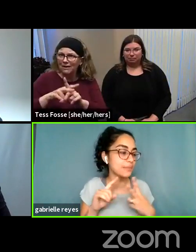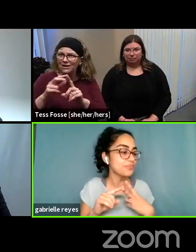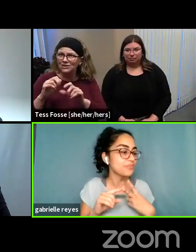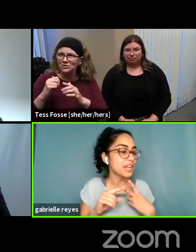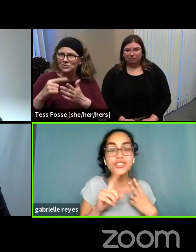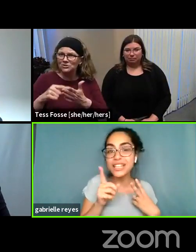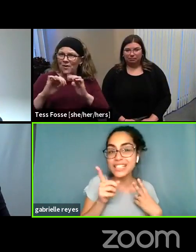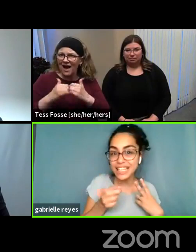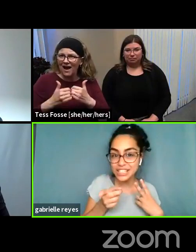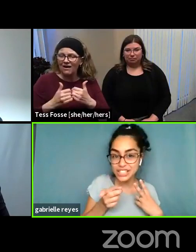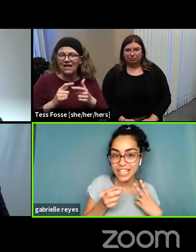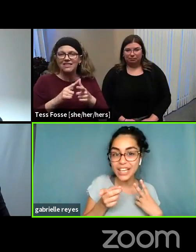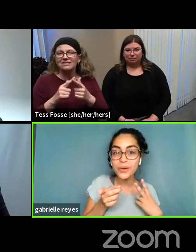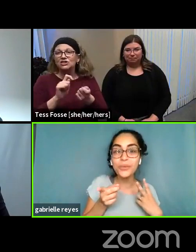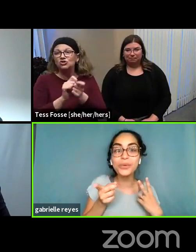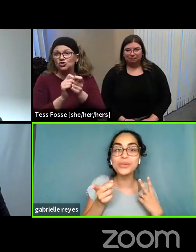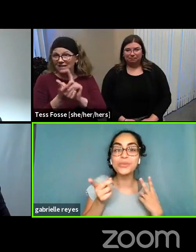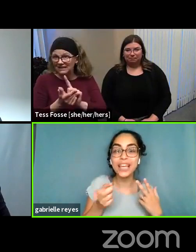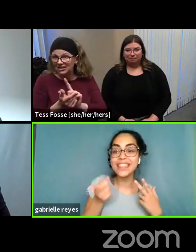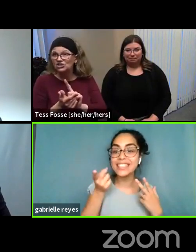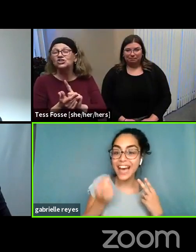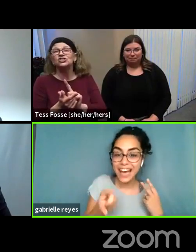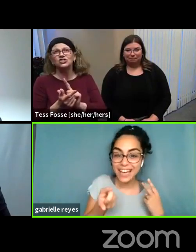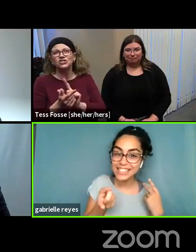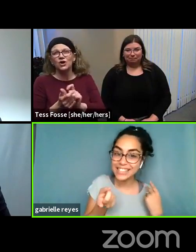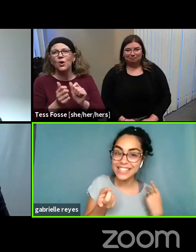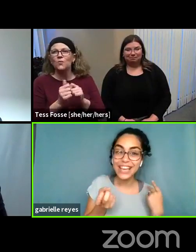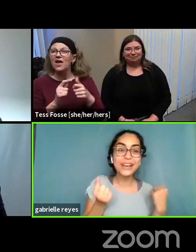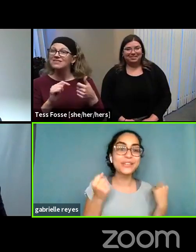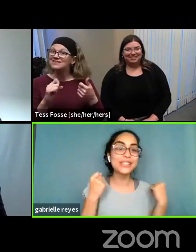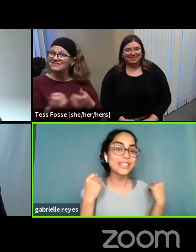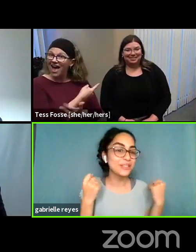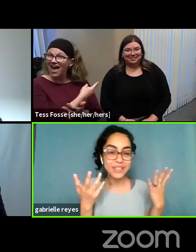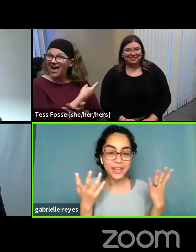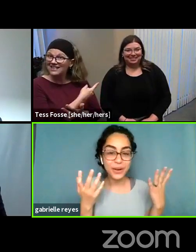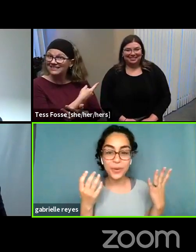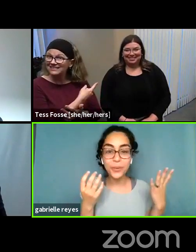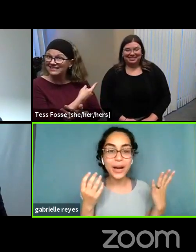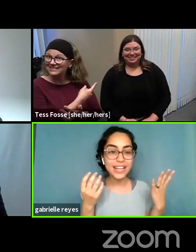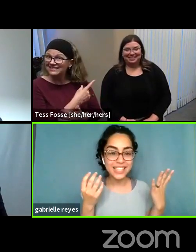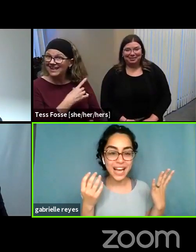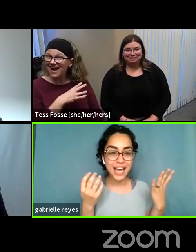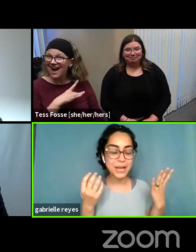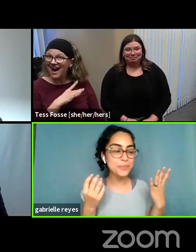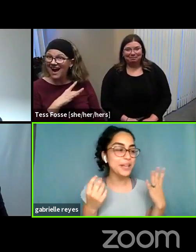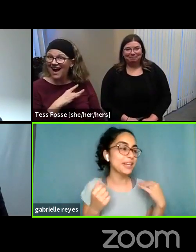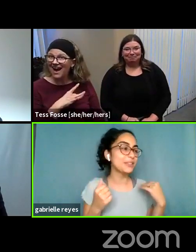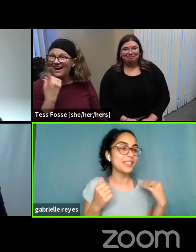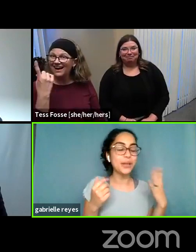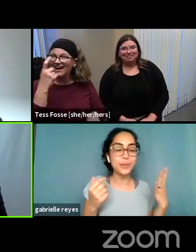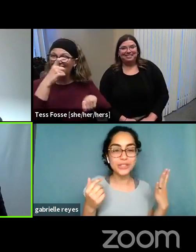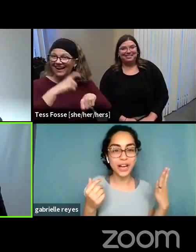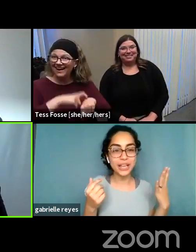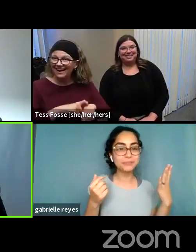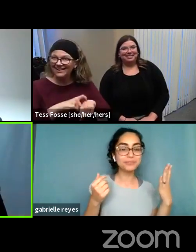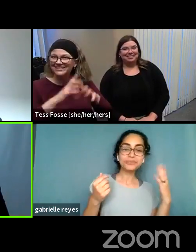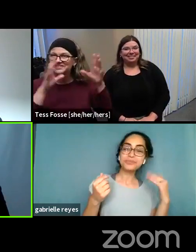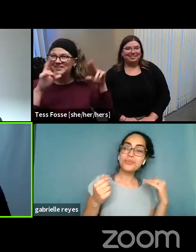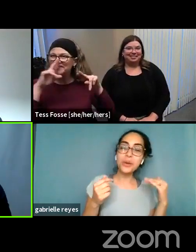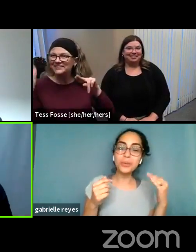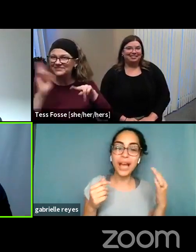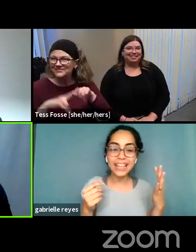And then translation was with Tess. It was, what a time. It was so much